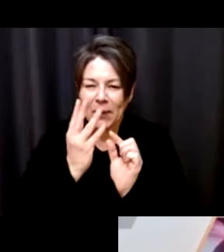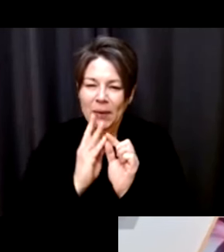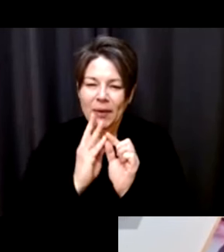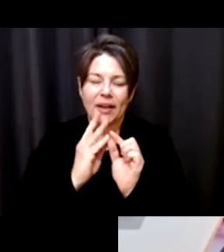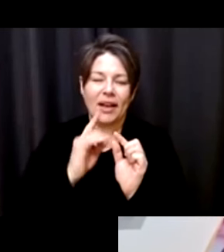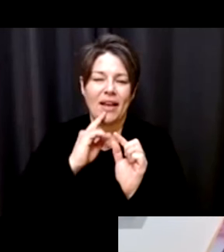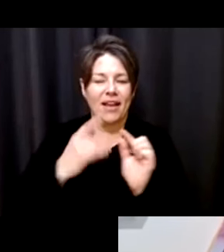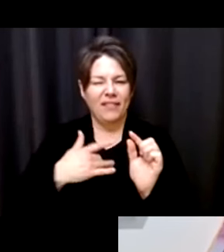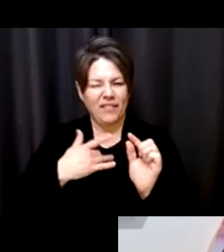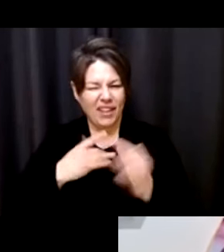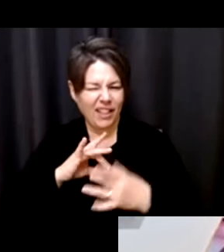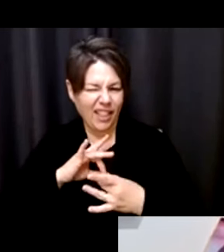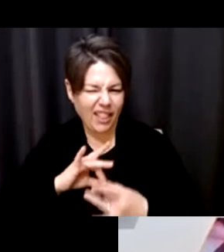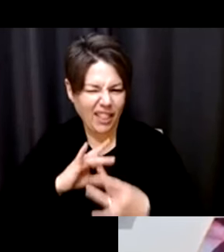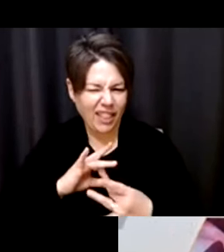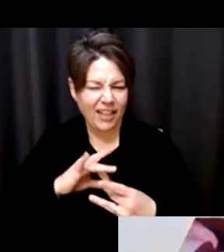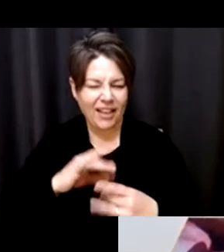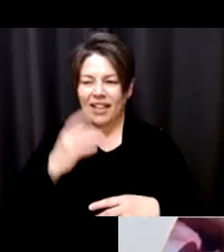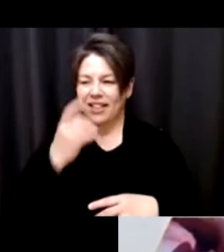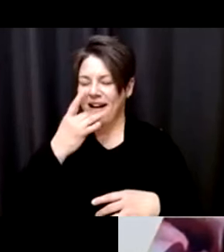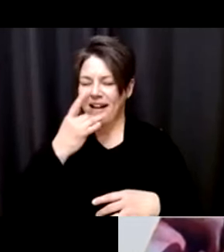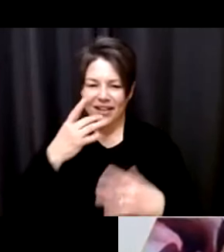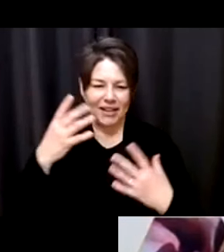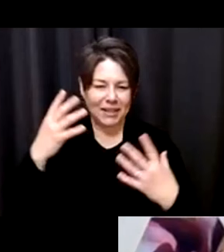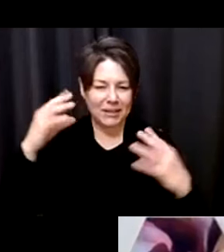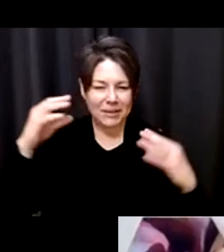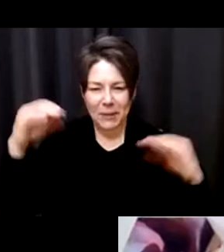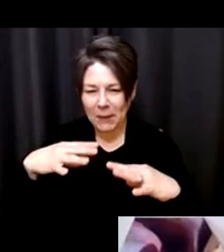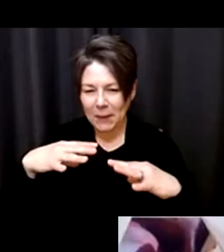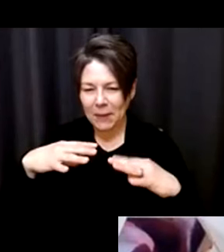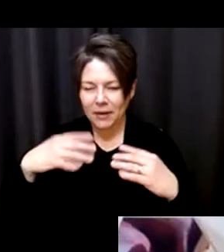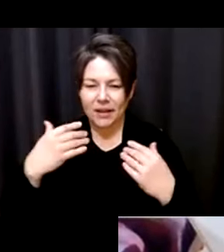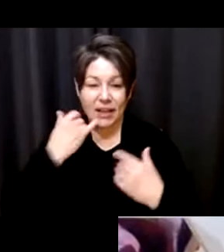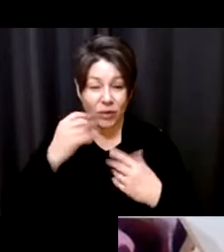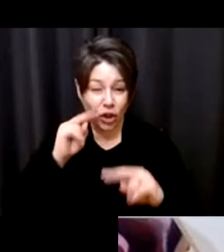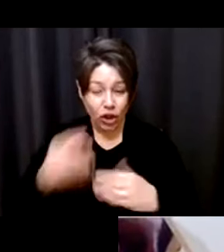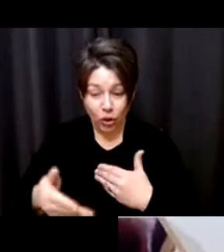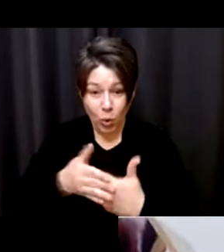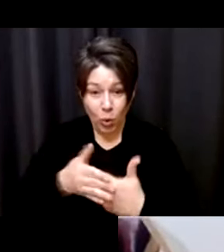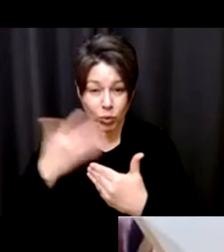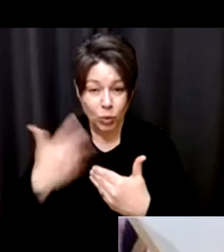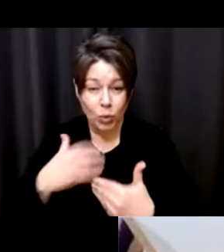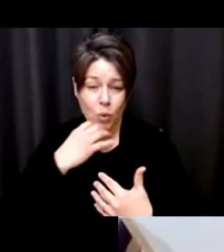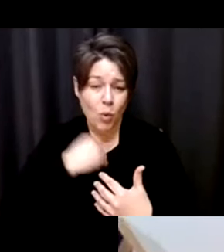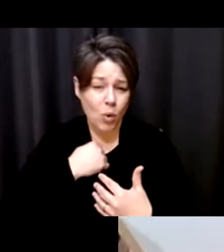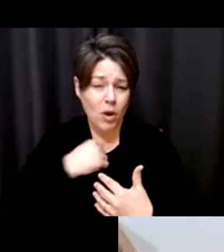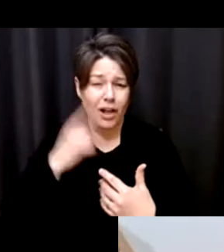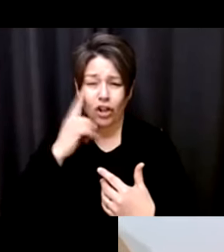The light was gorgeous, and looking at them close up, they're very rich. So, you know, they look like